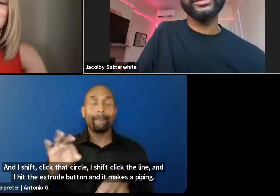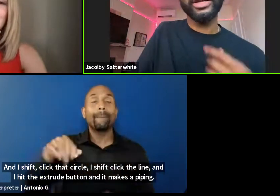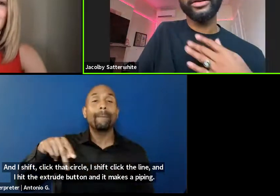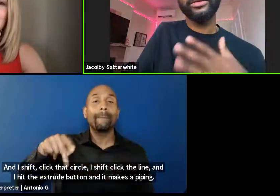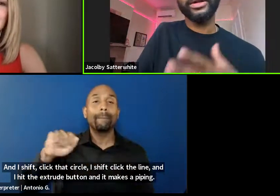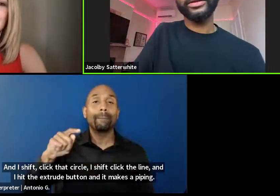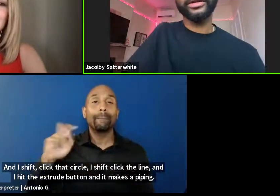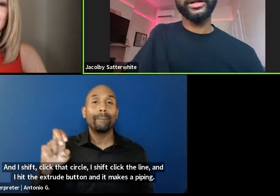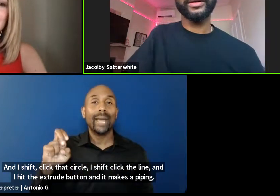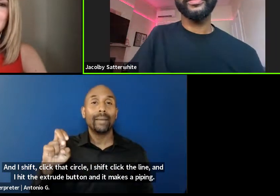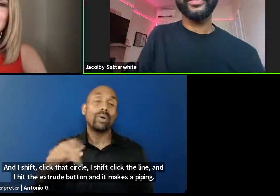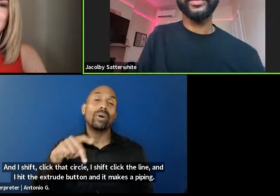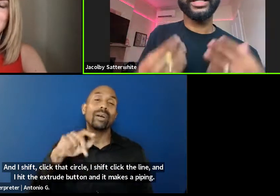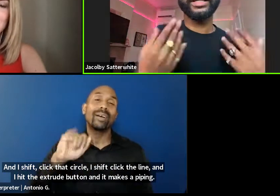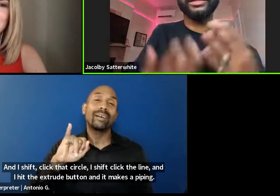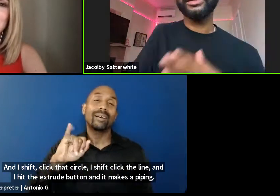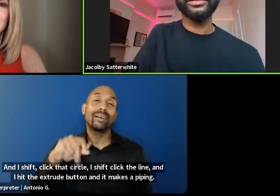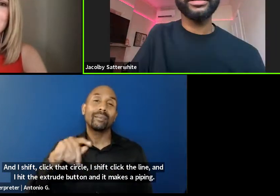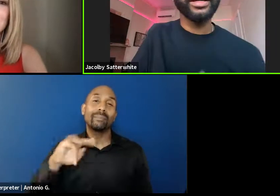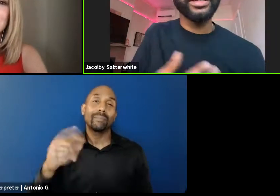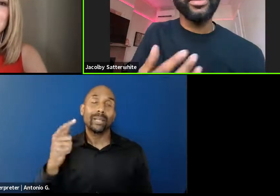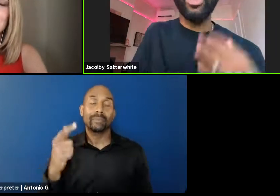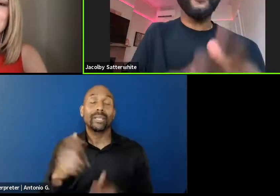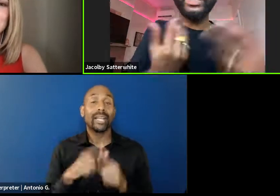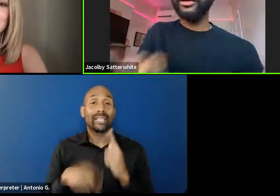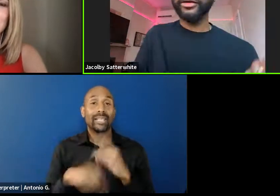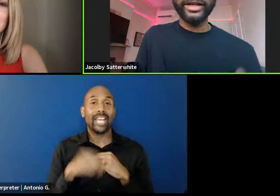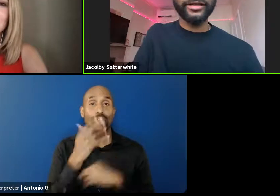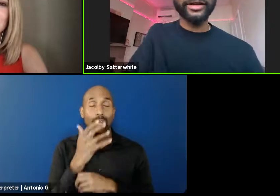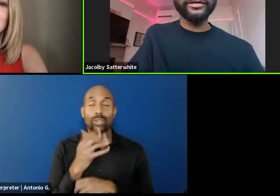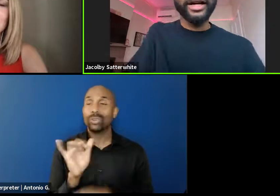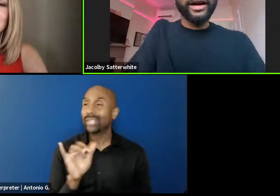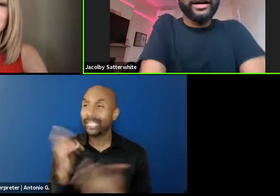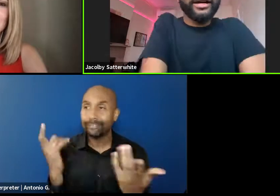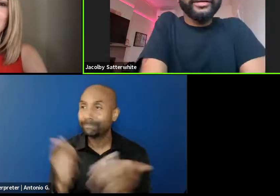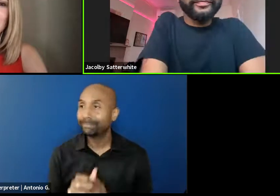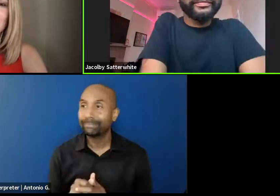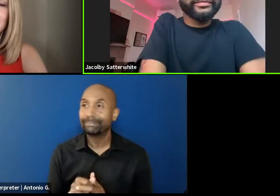like a turquoise or a viridian or a phthalo green,